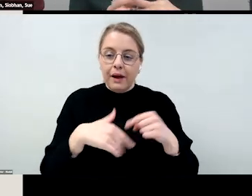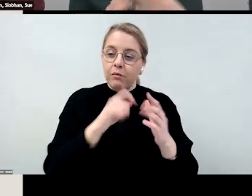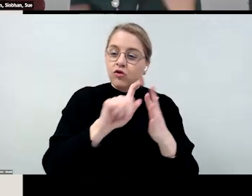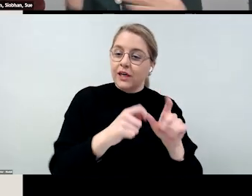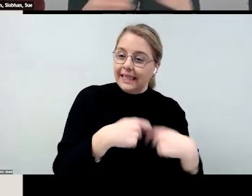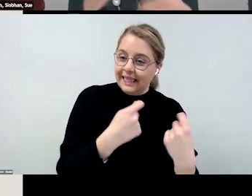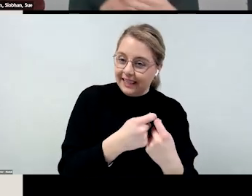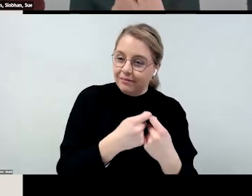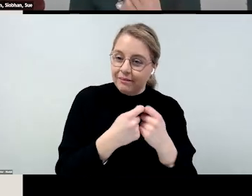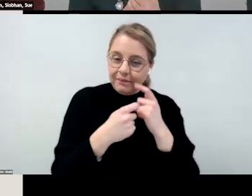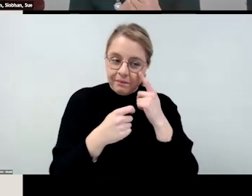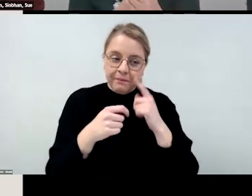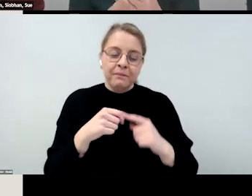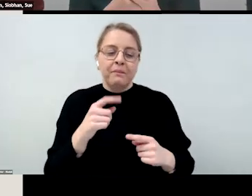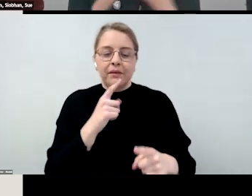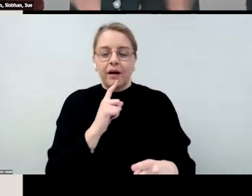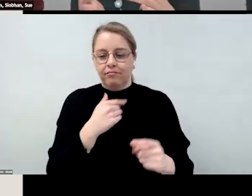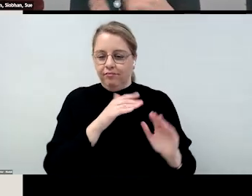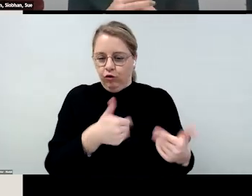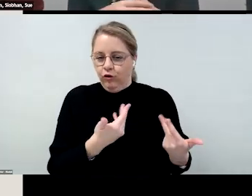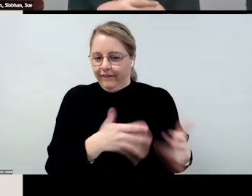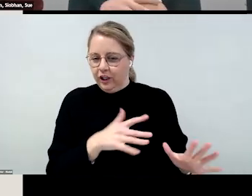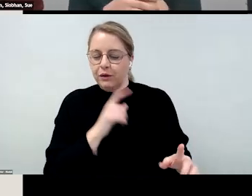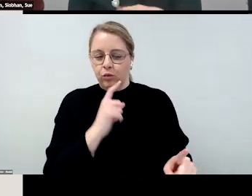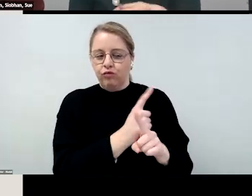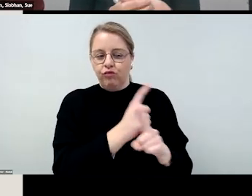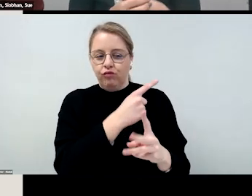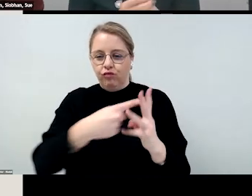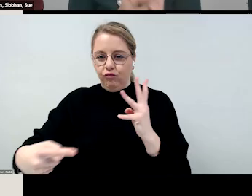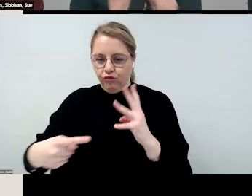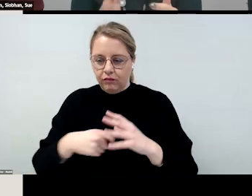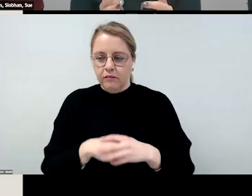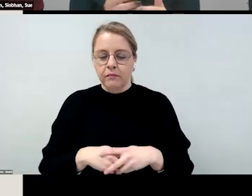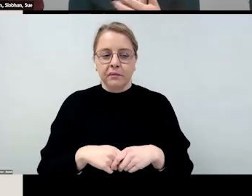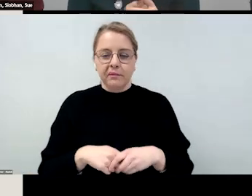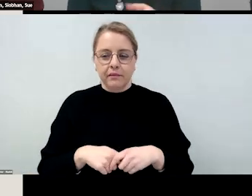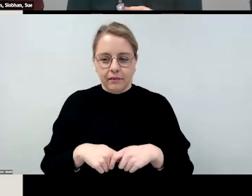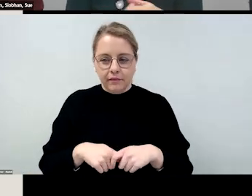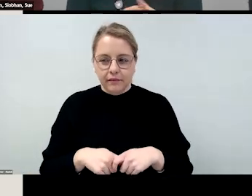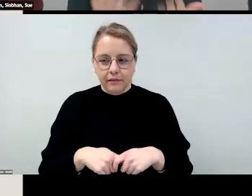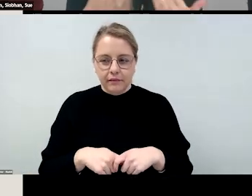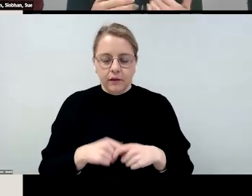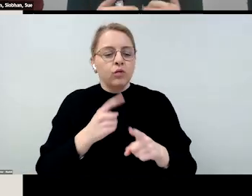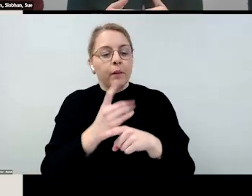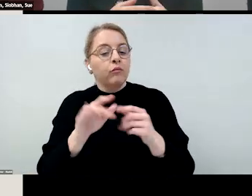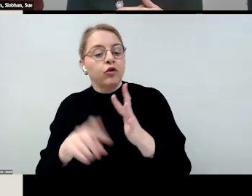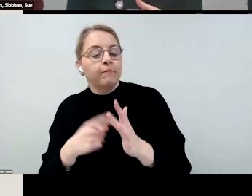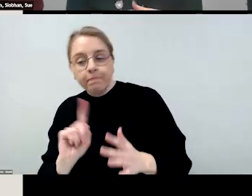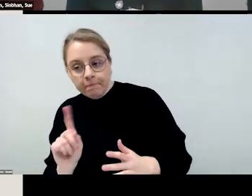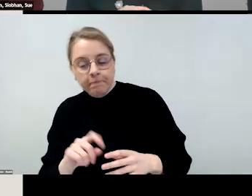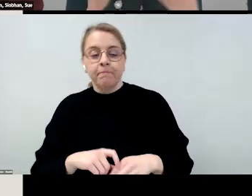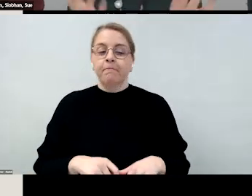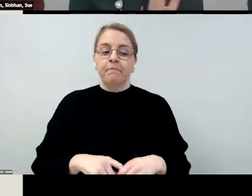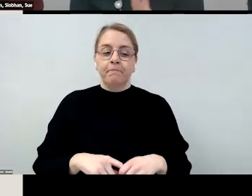just introduced us then, but we'll also just talk a little bit more about who we are in relation to the project that we've been working on. And then I'll go